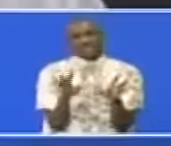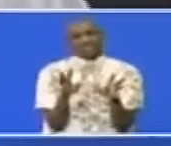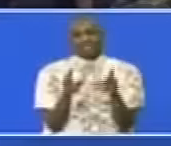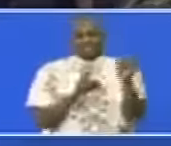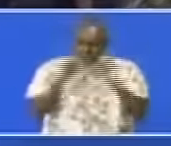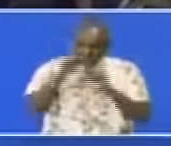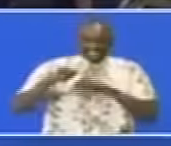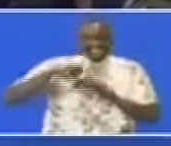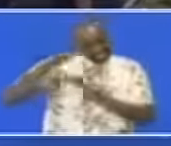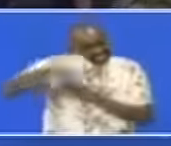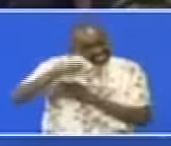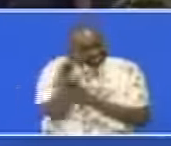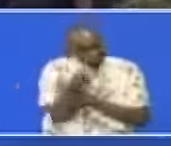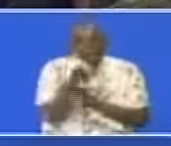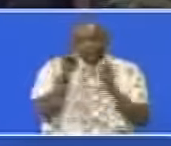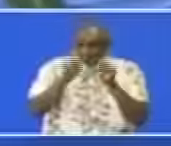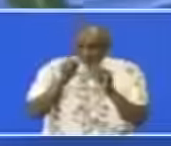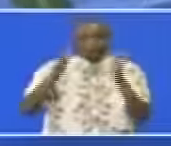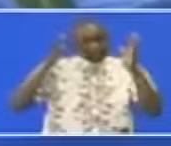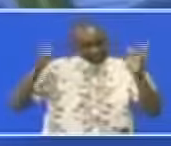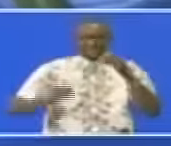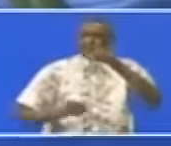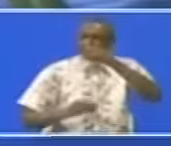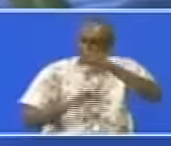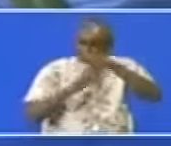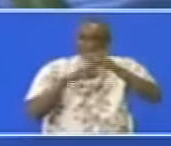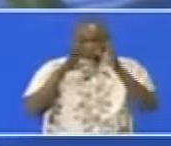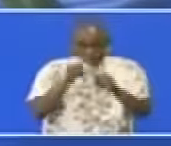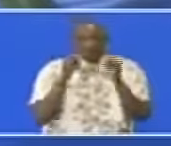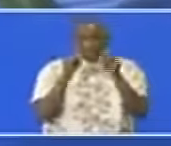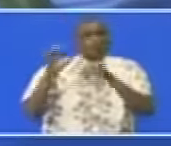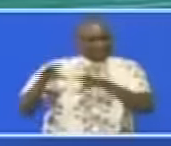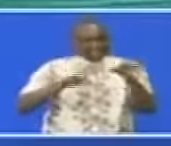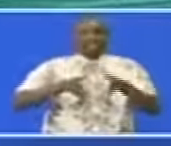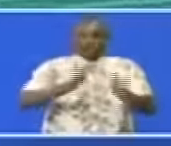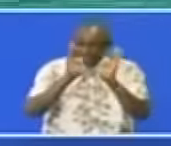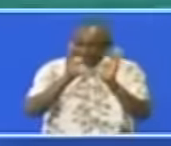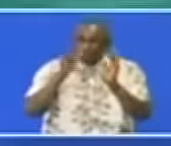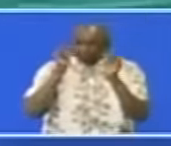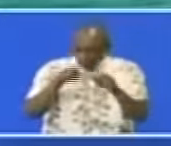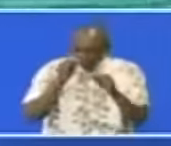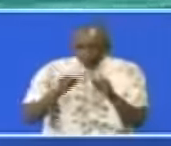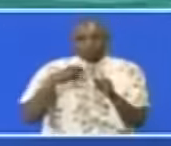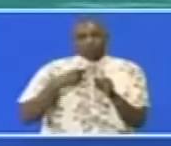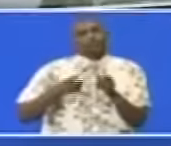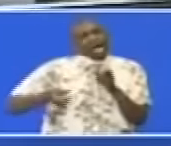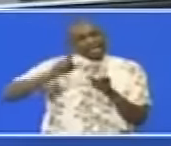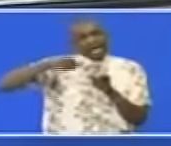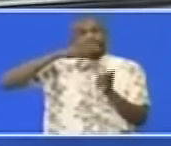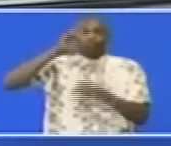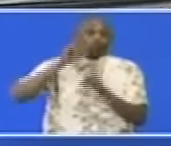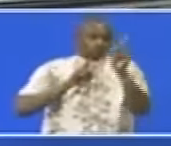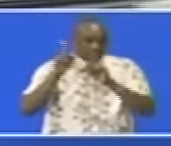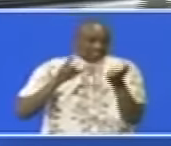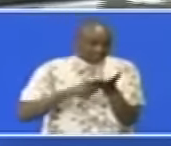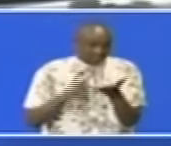tourism industry is set to undergo a major boost following a renewed marketing strategy to aggressively raise the numbers. The